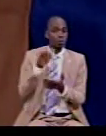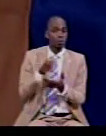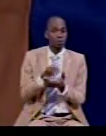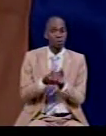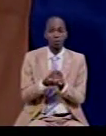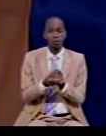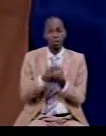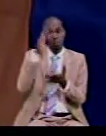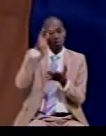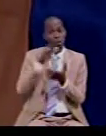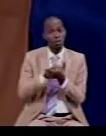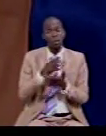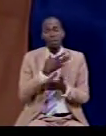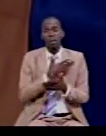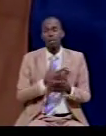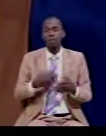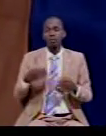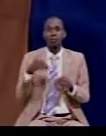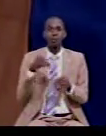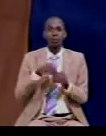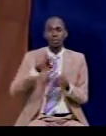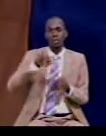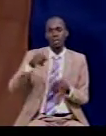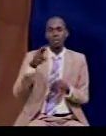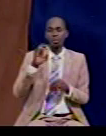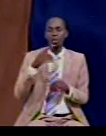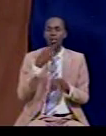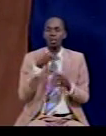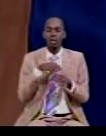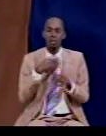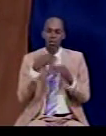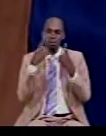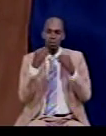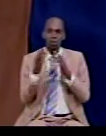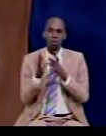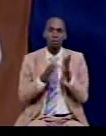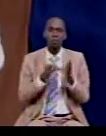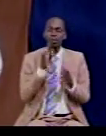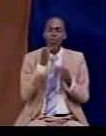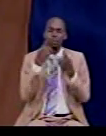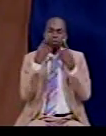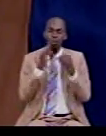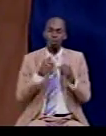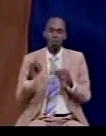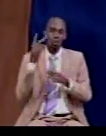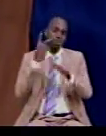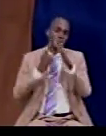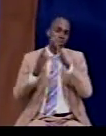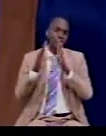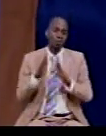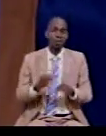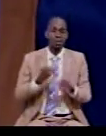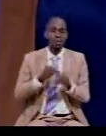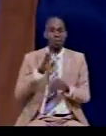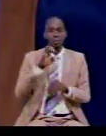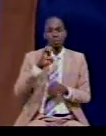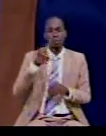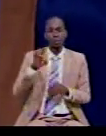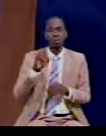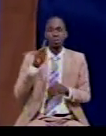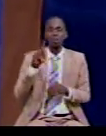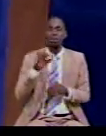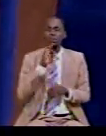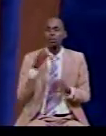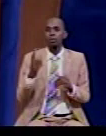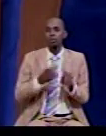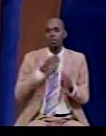Jesus is the weeping prophet. And in Ezekiel, he's the four-faced man, the Lord full of glory. And in Daniel, he's the fourth man